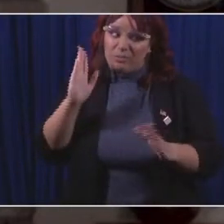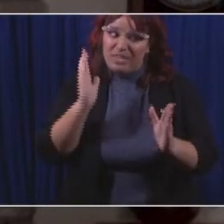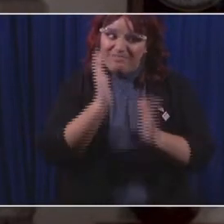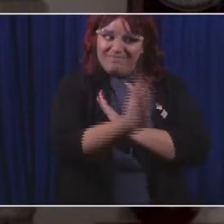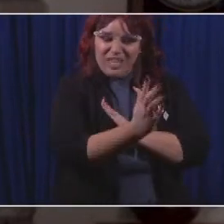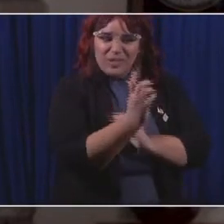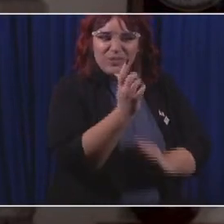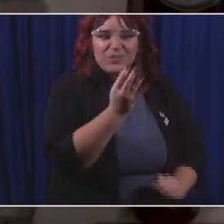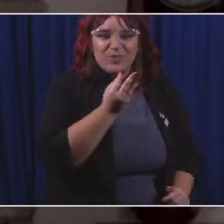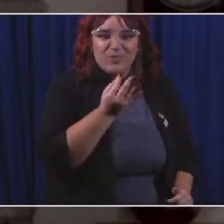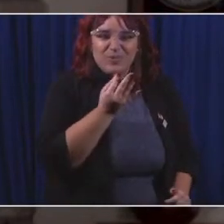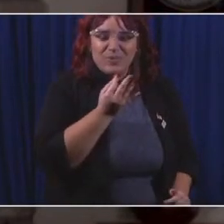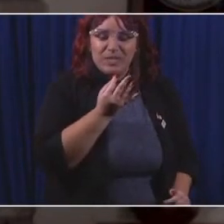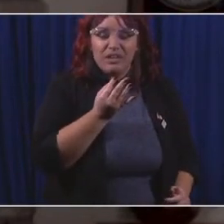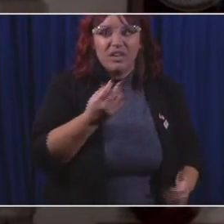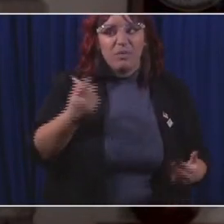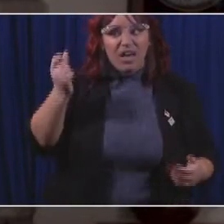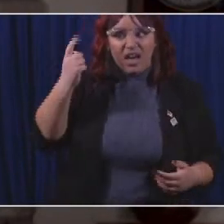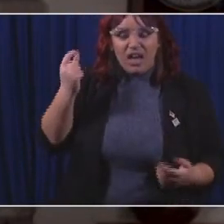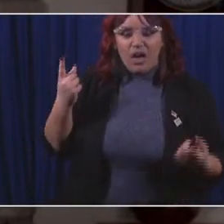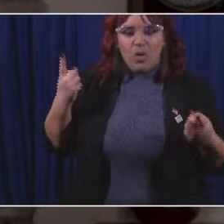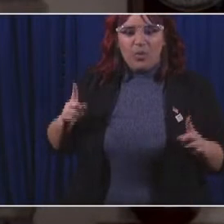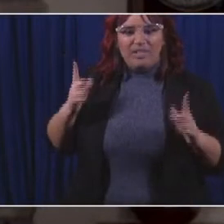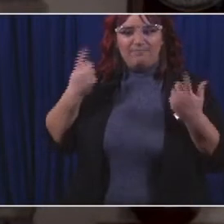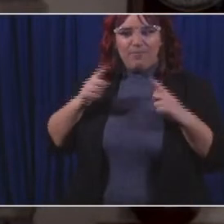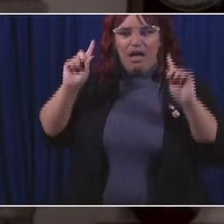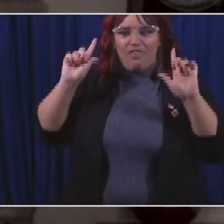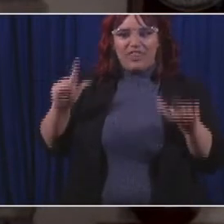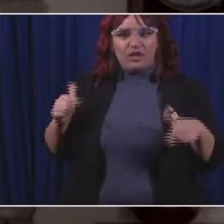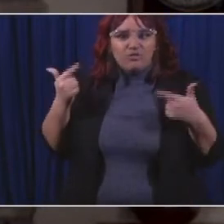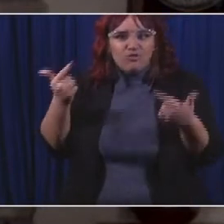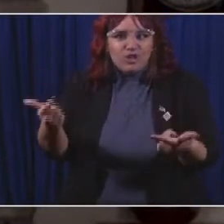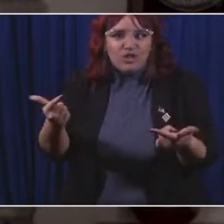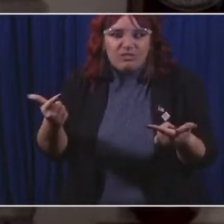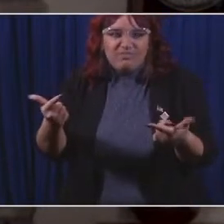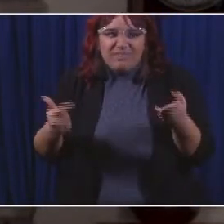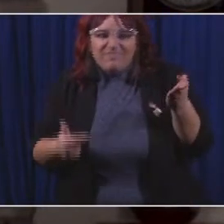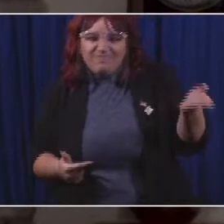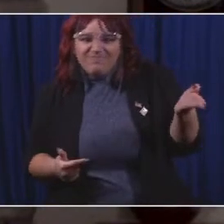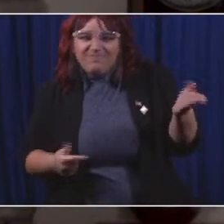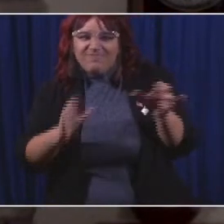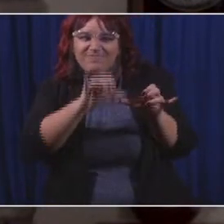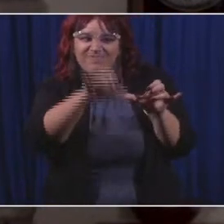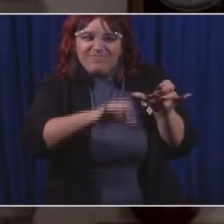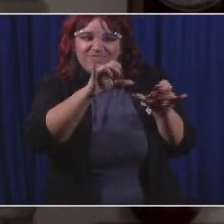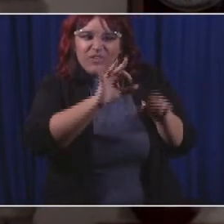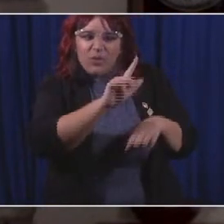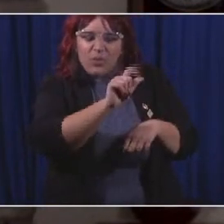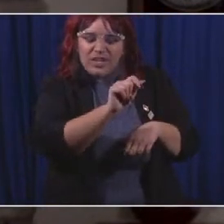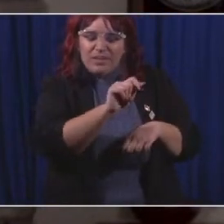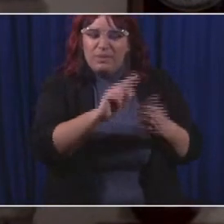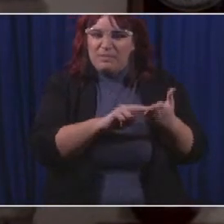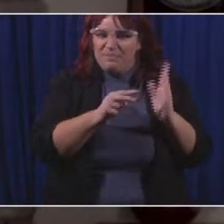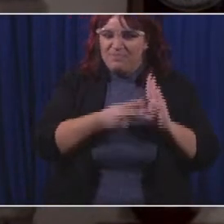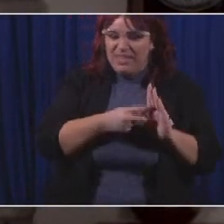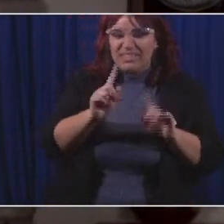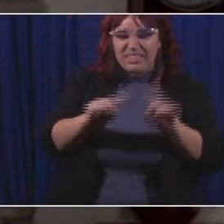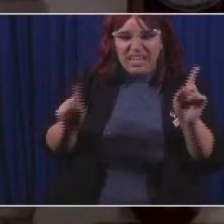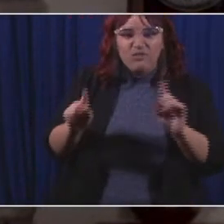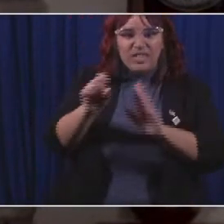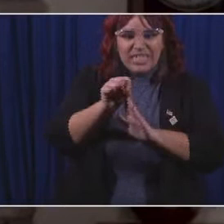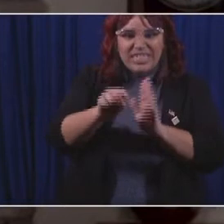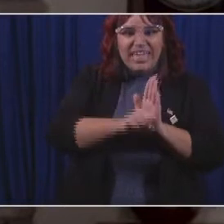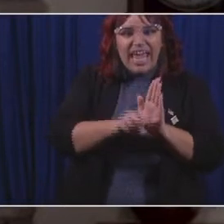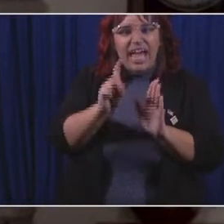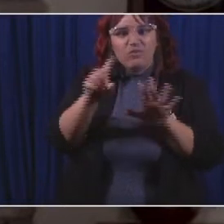Should someone start the process in another state if they won't be there long enough to complete it with the second dose? And will these people be